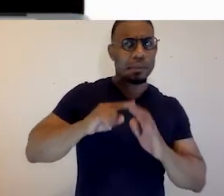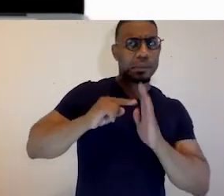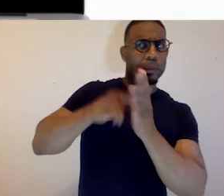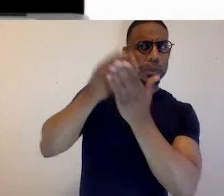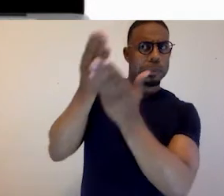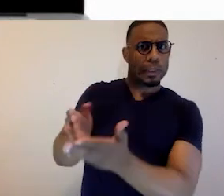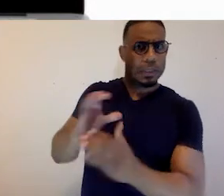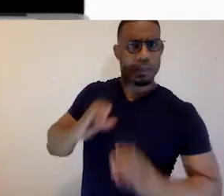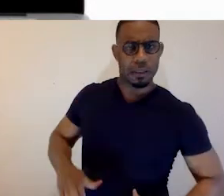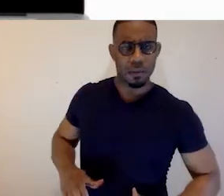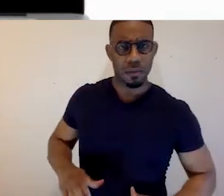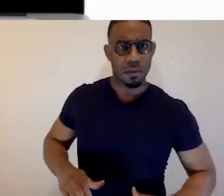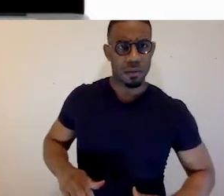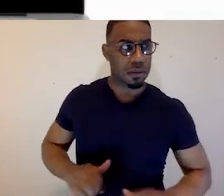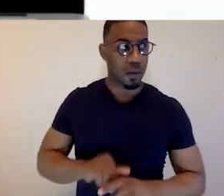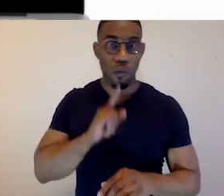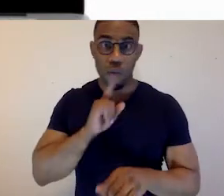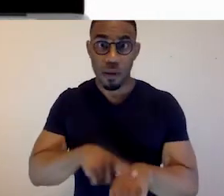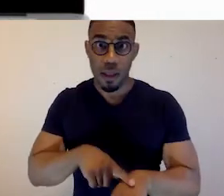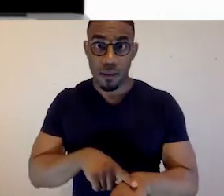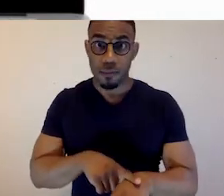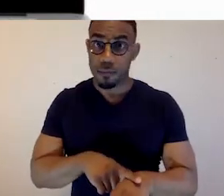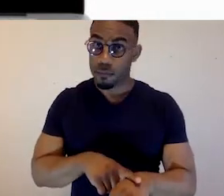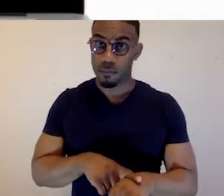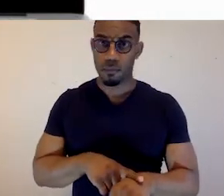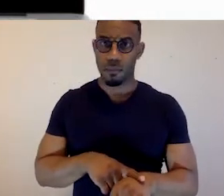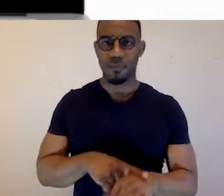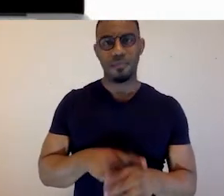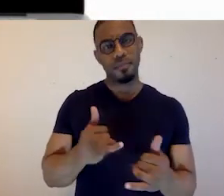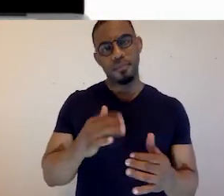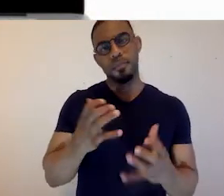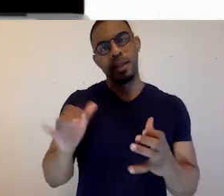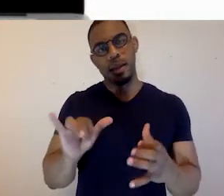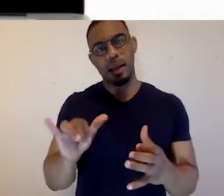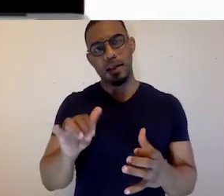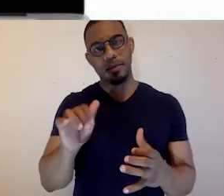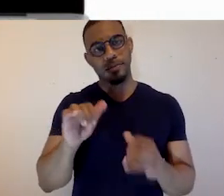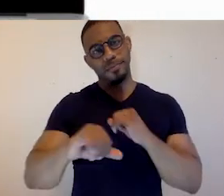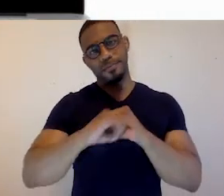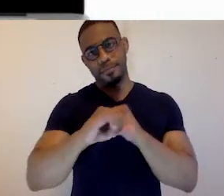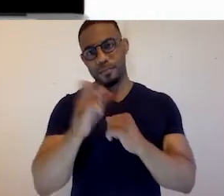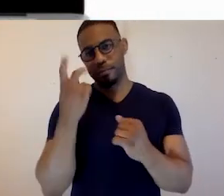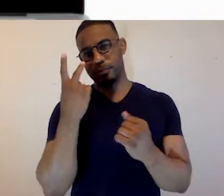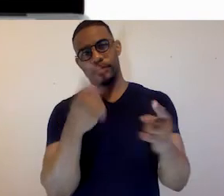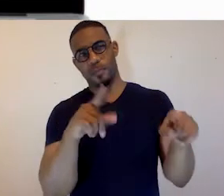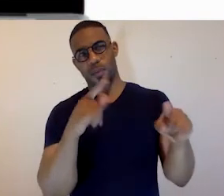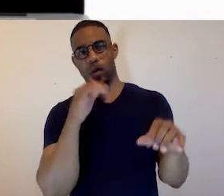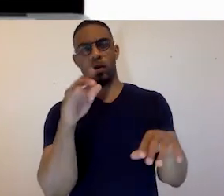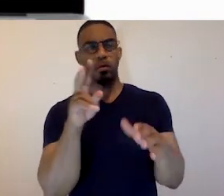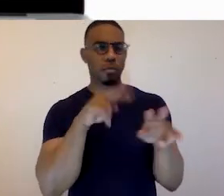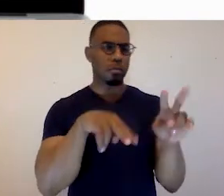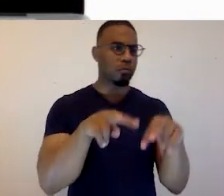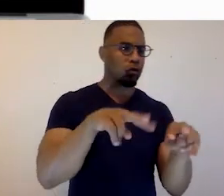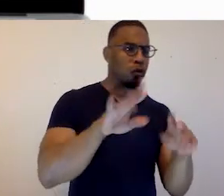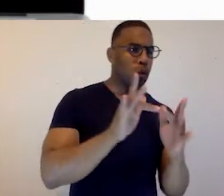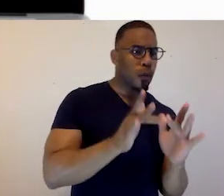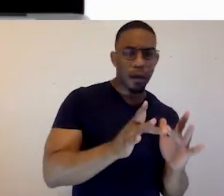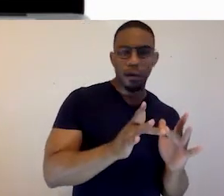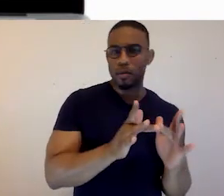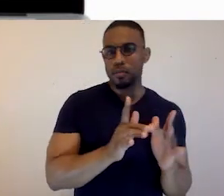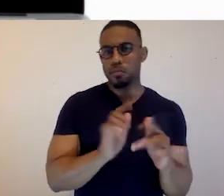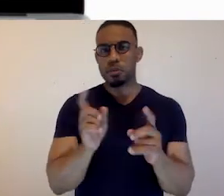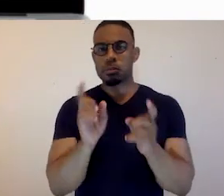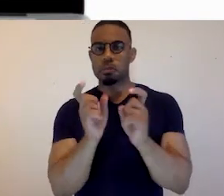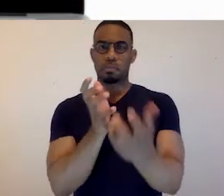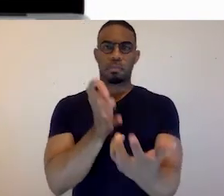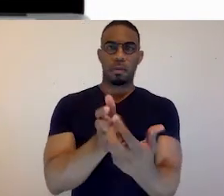this customer in real time. Now, much like the advertisements we see when we're surfing the web, they're